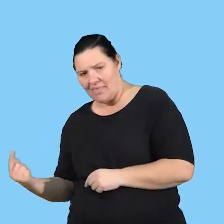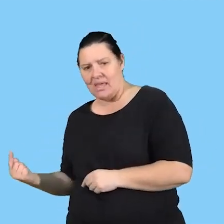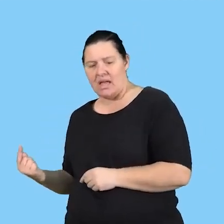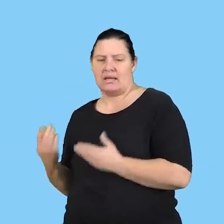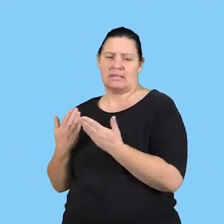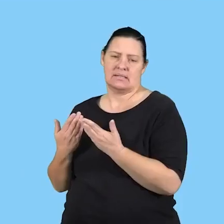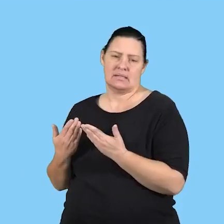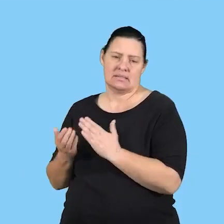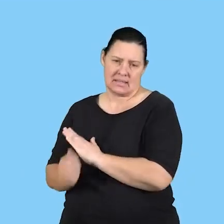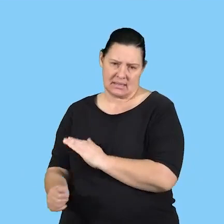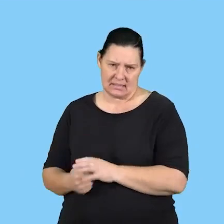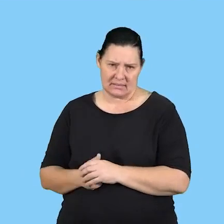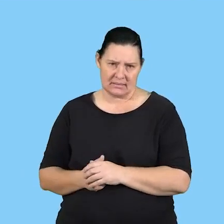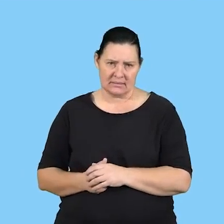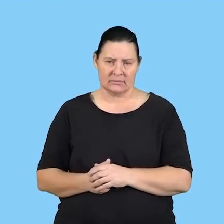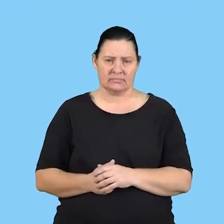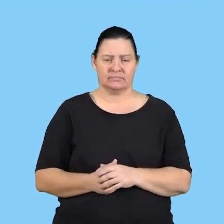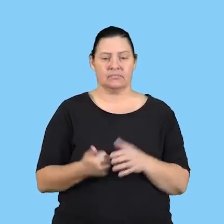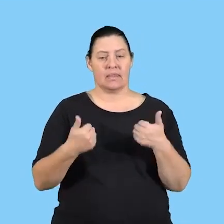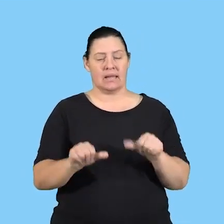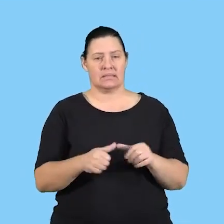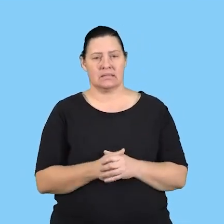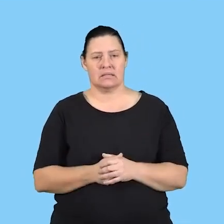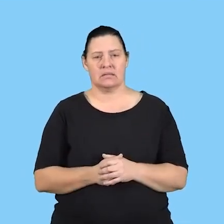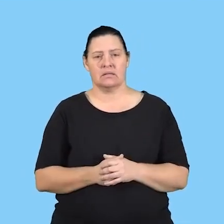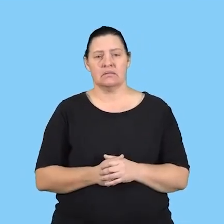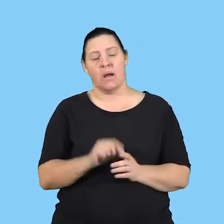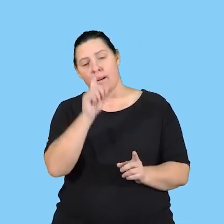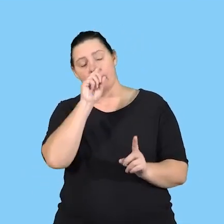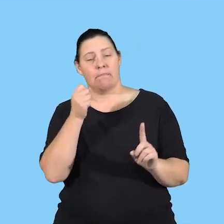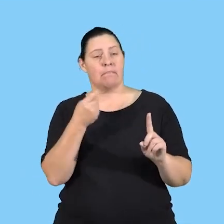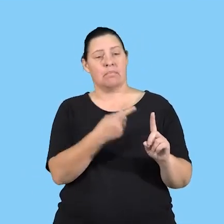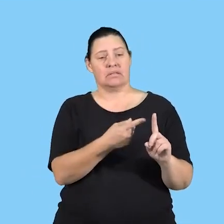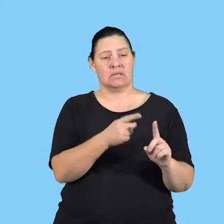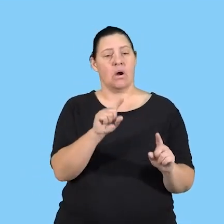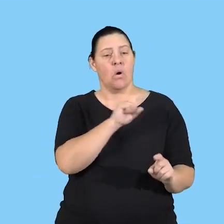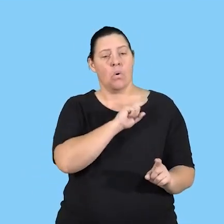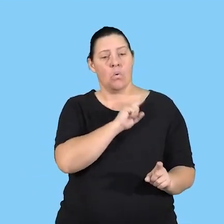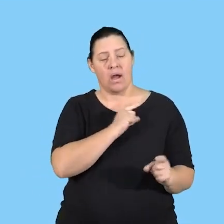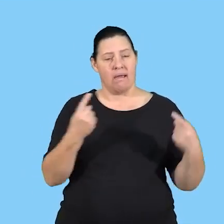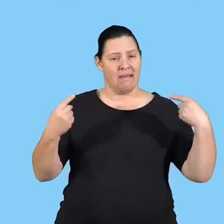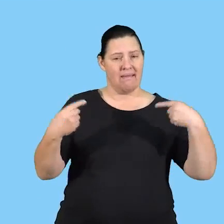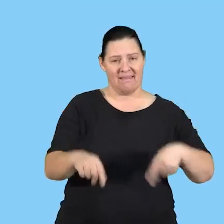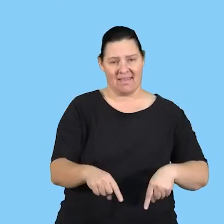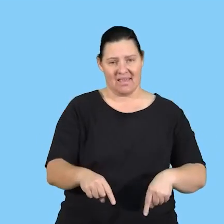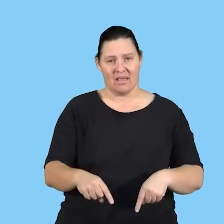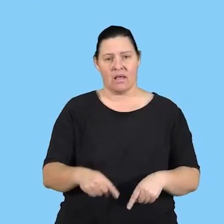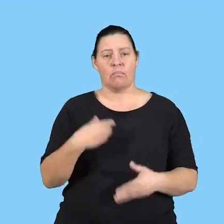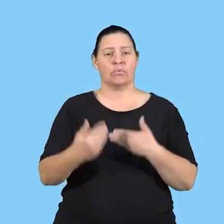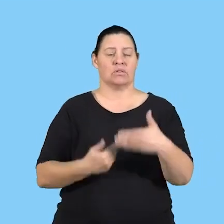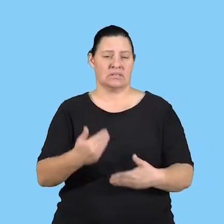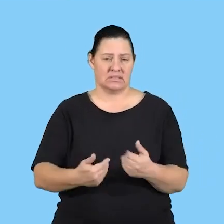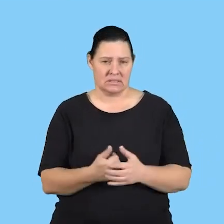skills. Let's just go to the next slide. So the purpose then why we embarked on